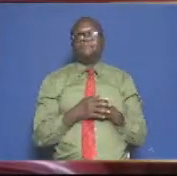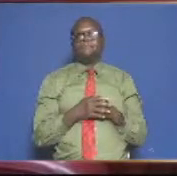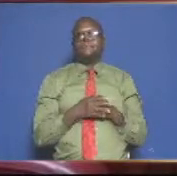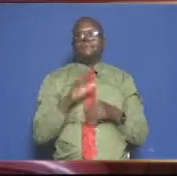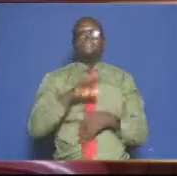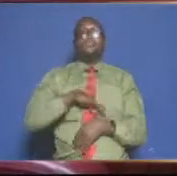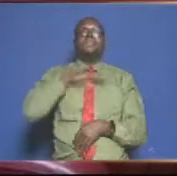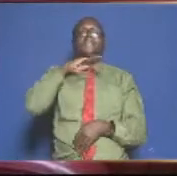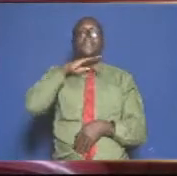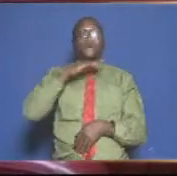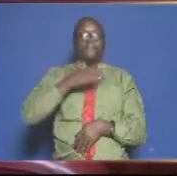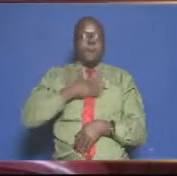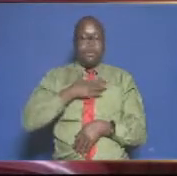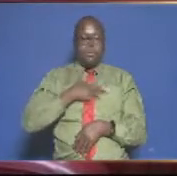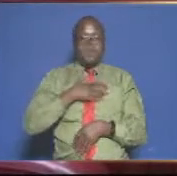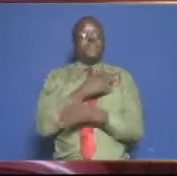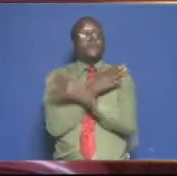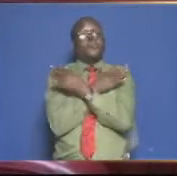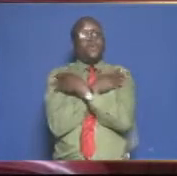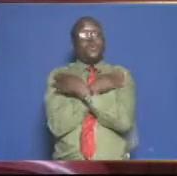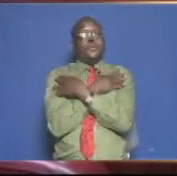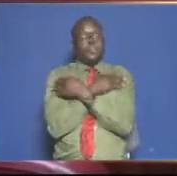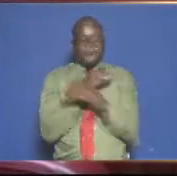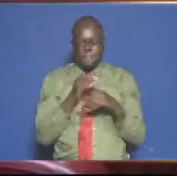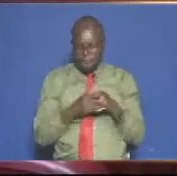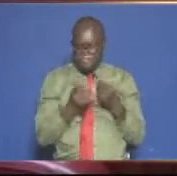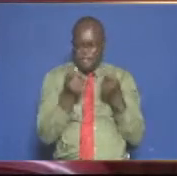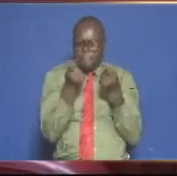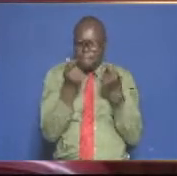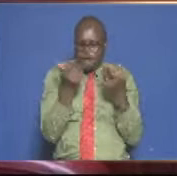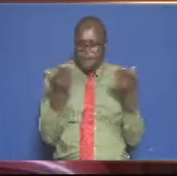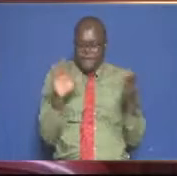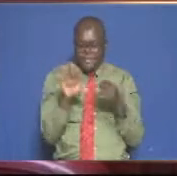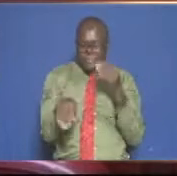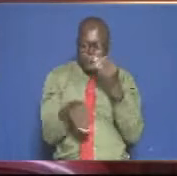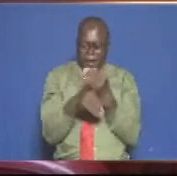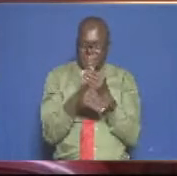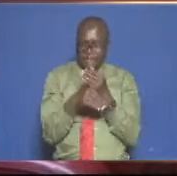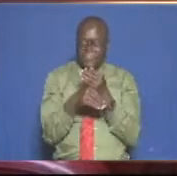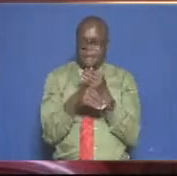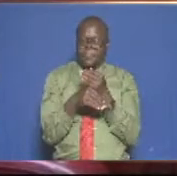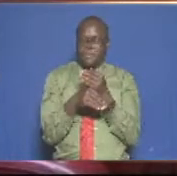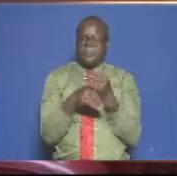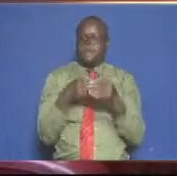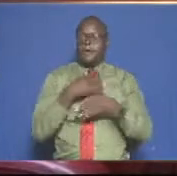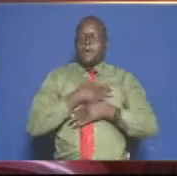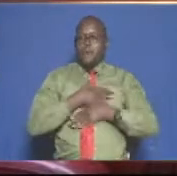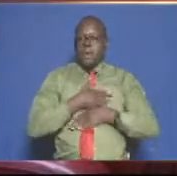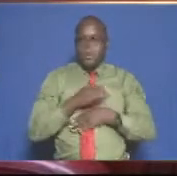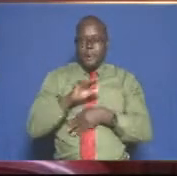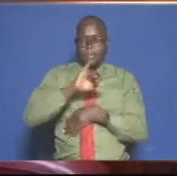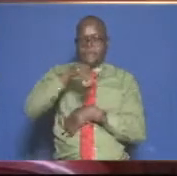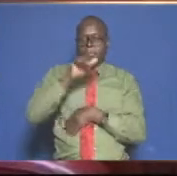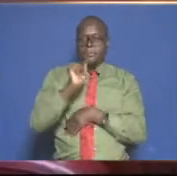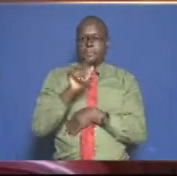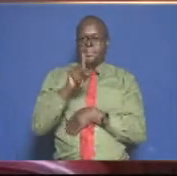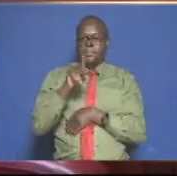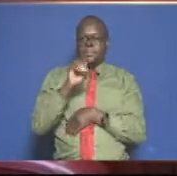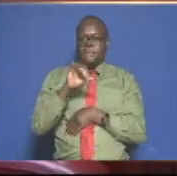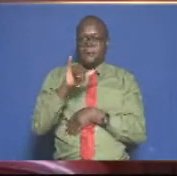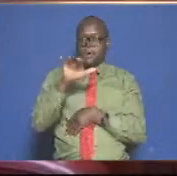death of our colleague. Let me just say a few things. I called Honorable Jakoyo Midiwo my political